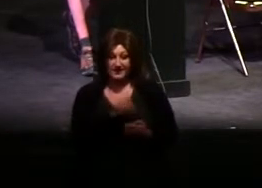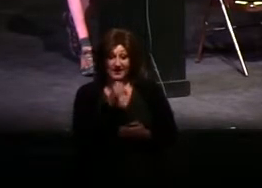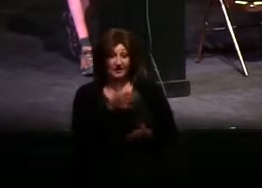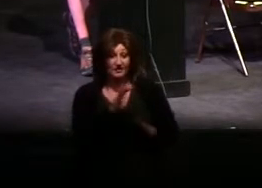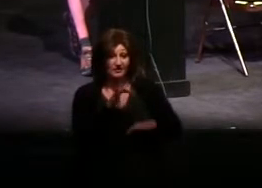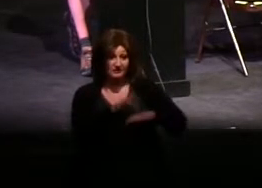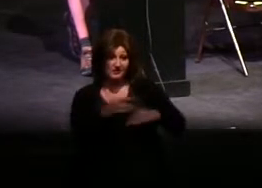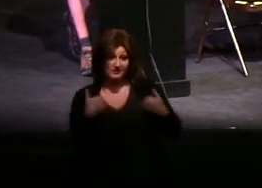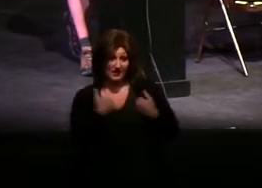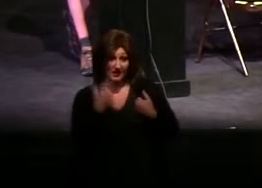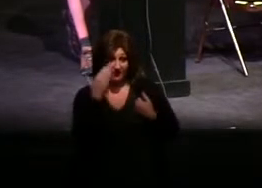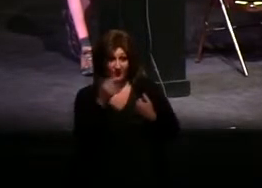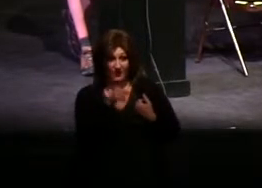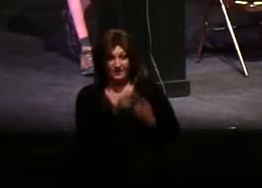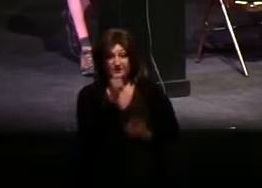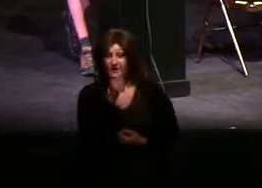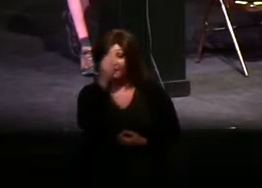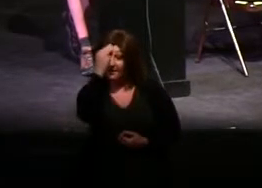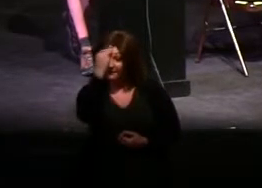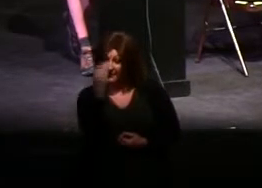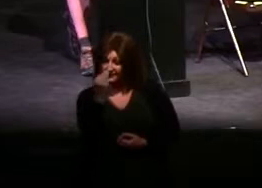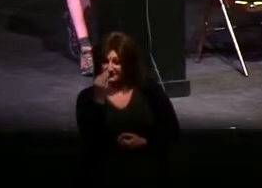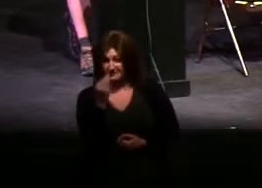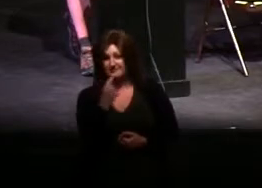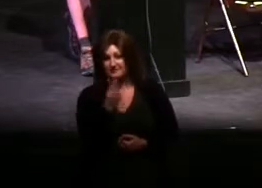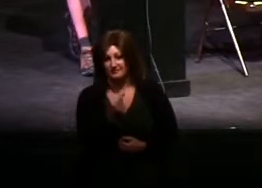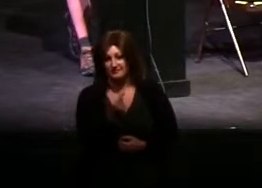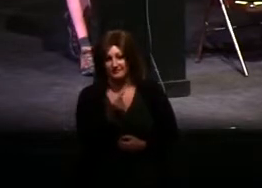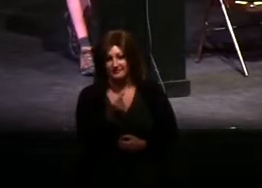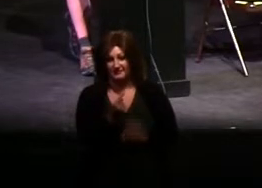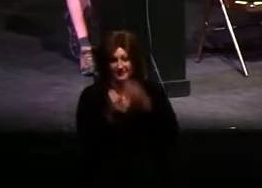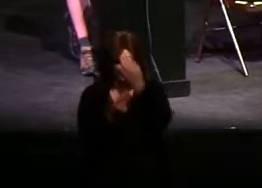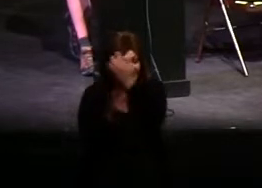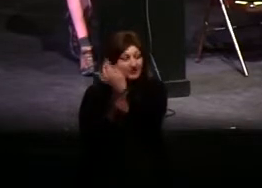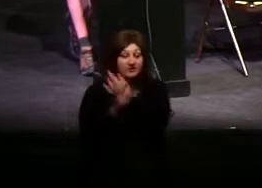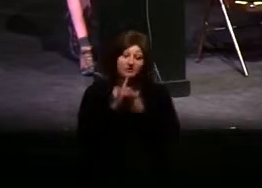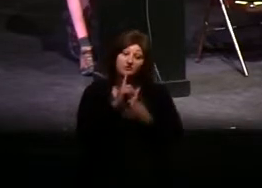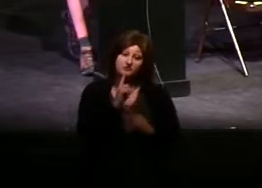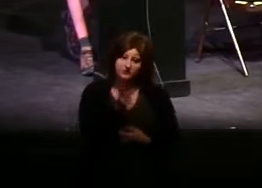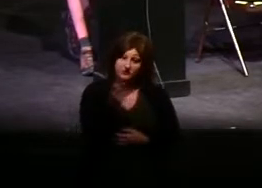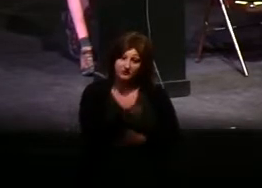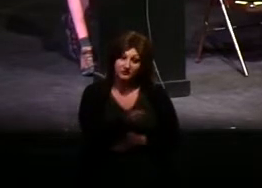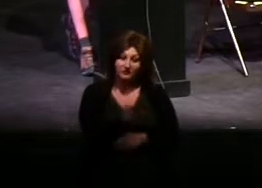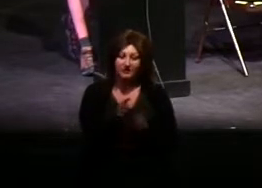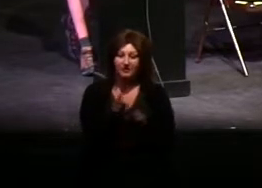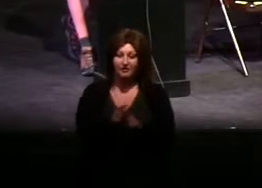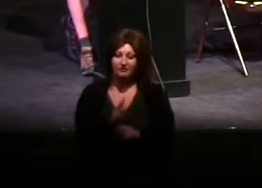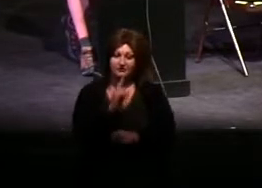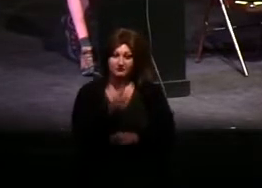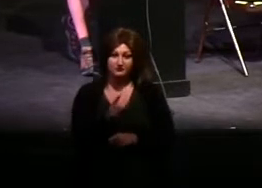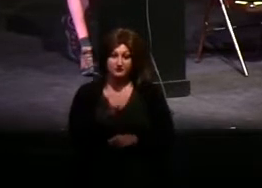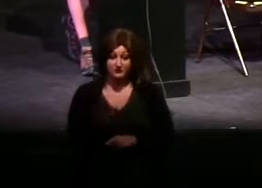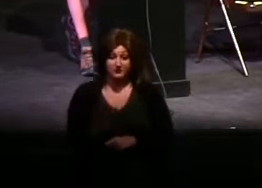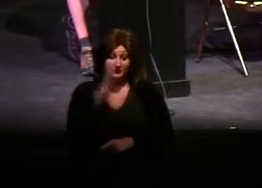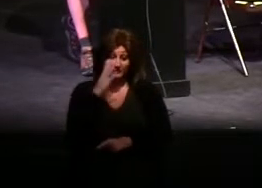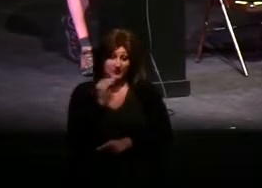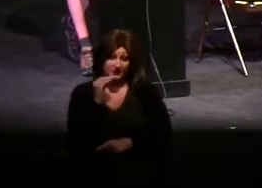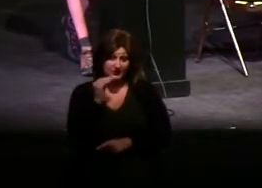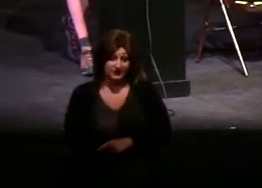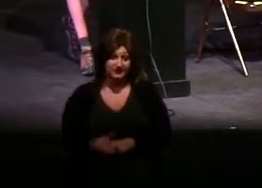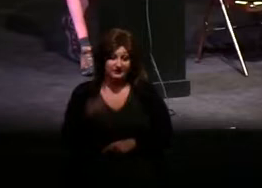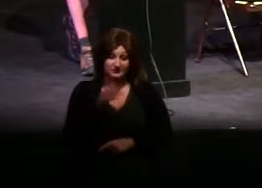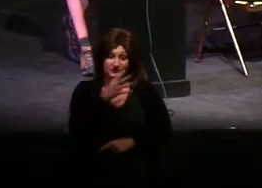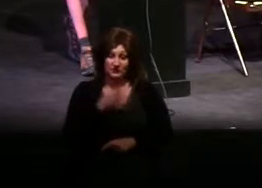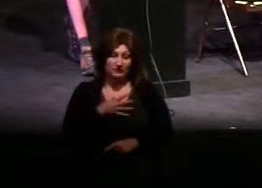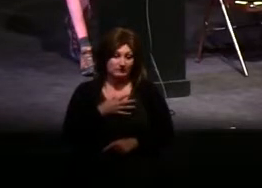you touch the animal because you're not a Muslim," he said. This was true, but it was also true that in Keita's experience, women